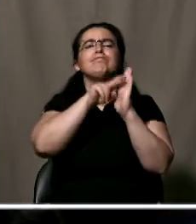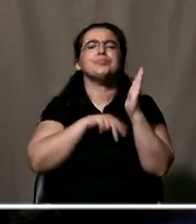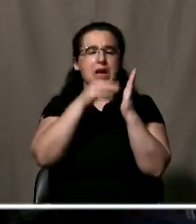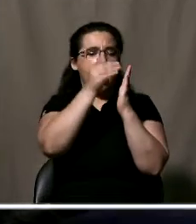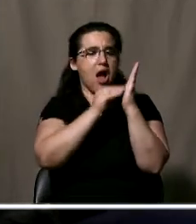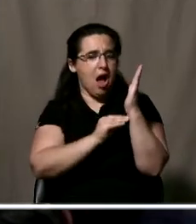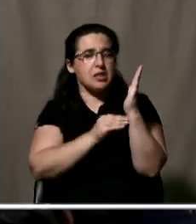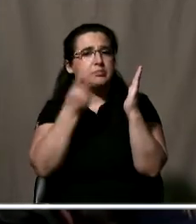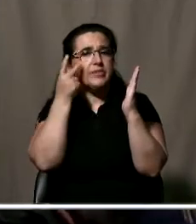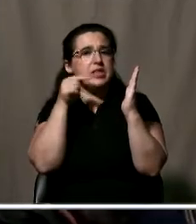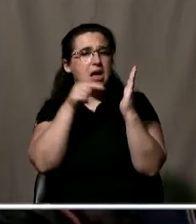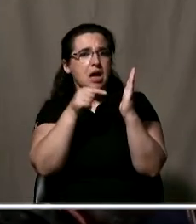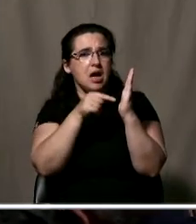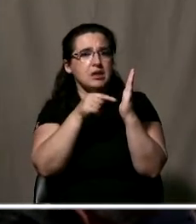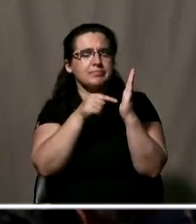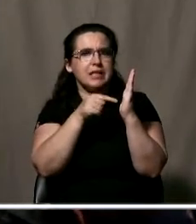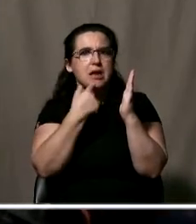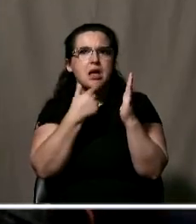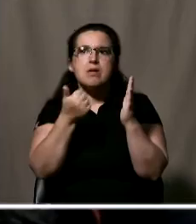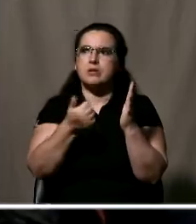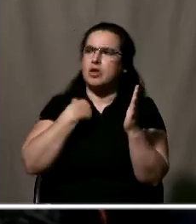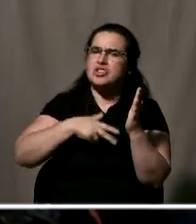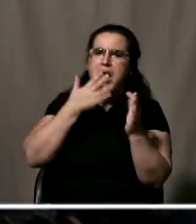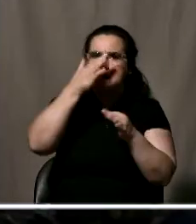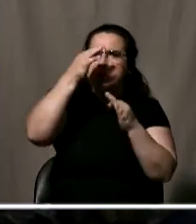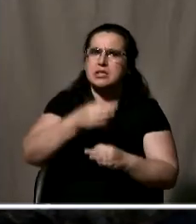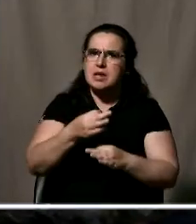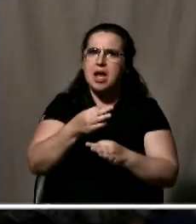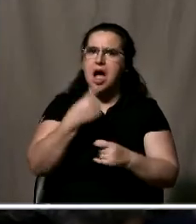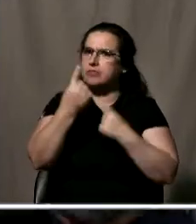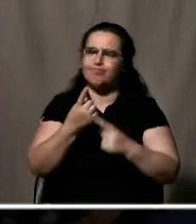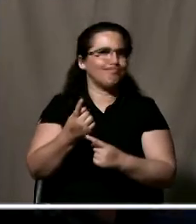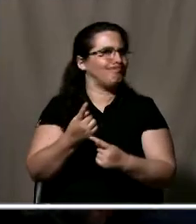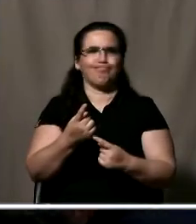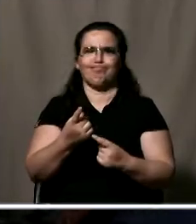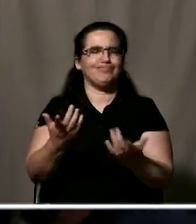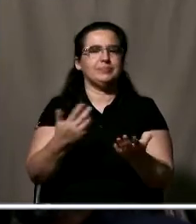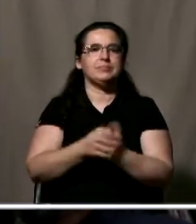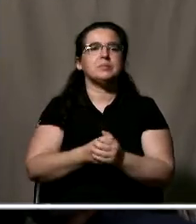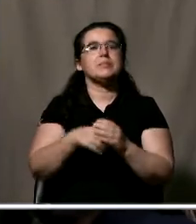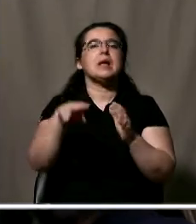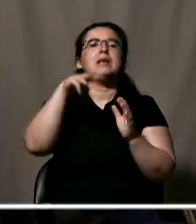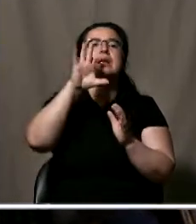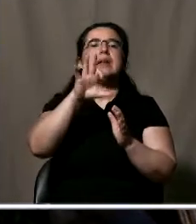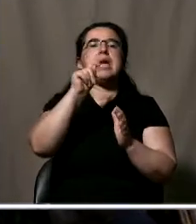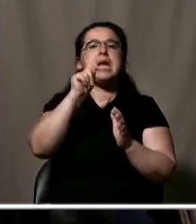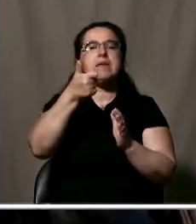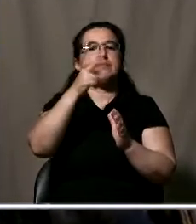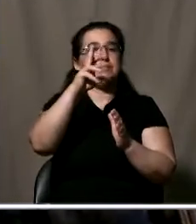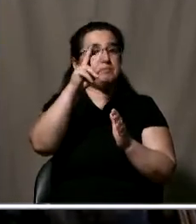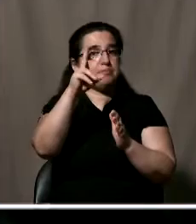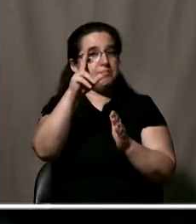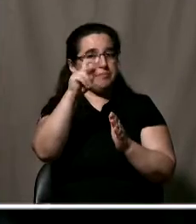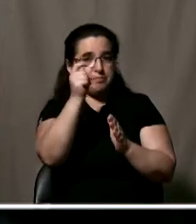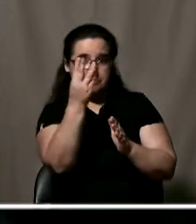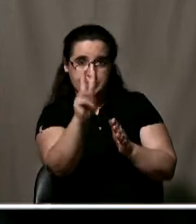assim parece ser demasiado boa Hebrews, para acreditar. Hebrews, the 12th chapter. Hebreus capítulo 12. And we are looking there in our Bibles in verse